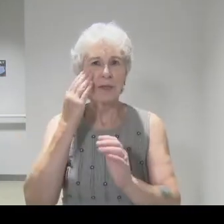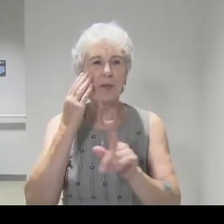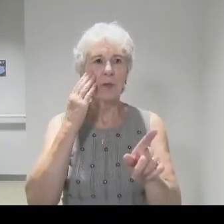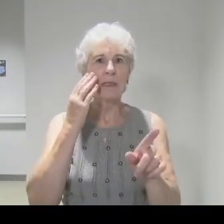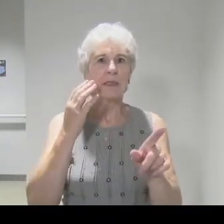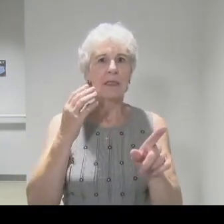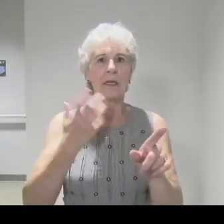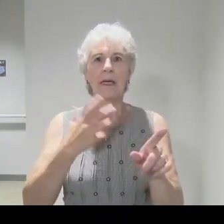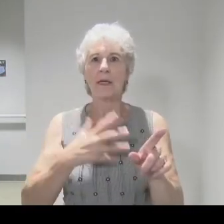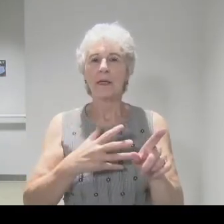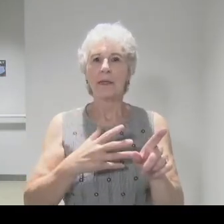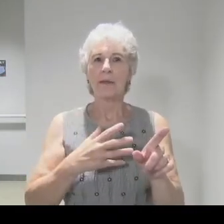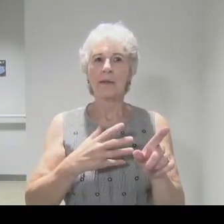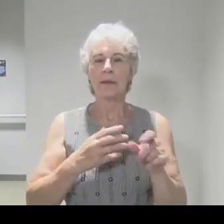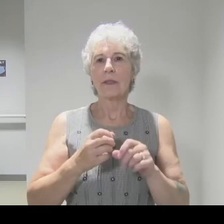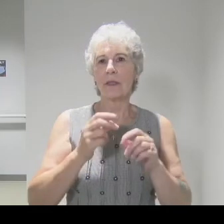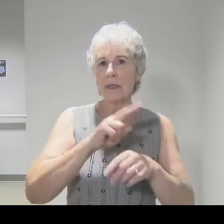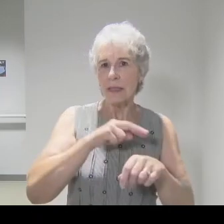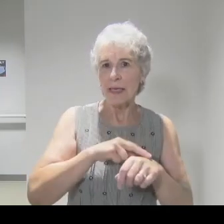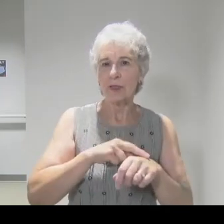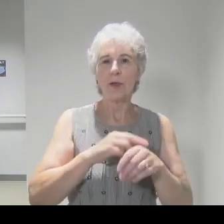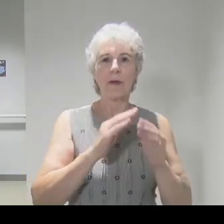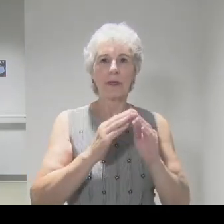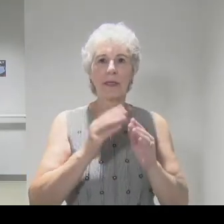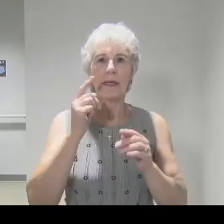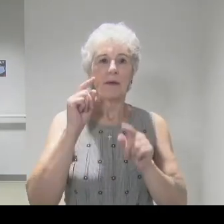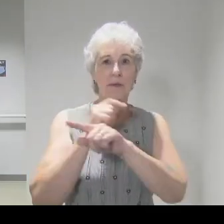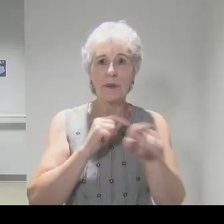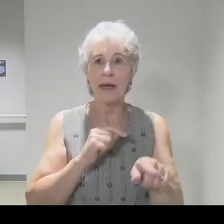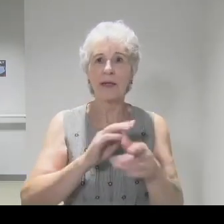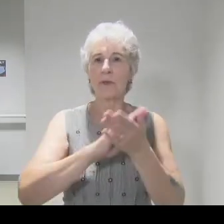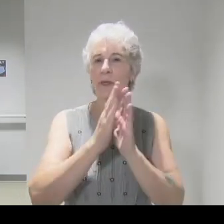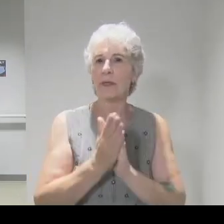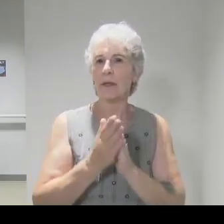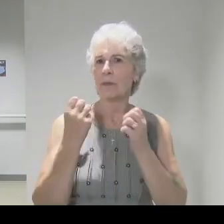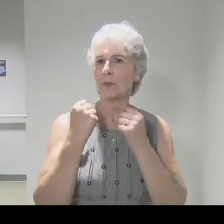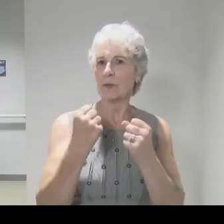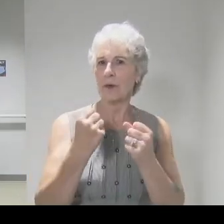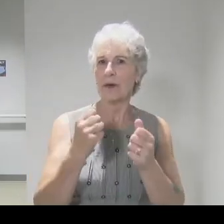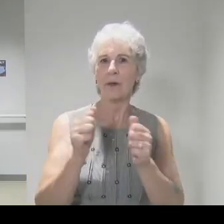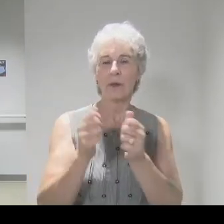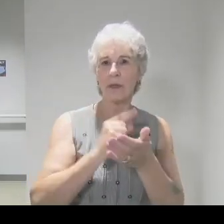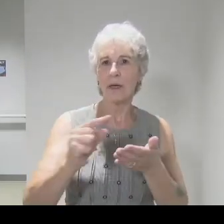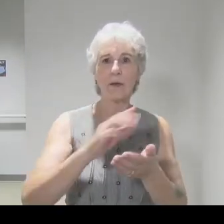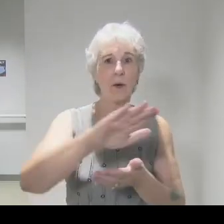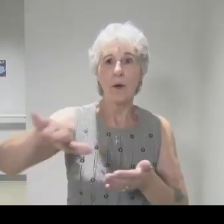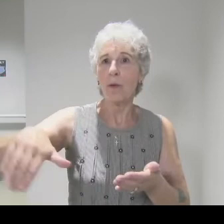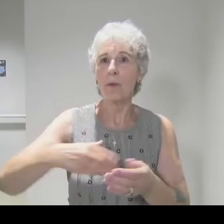strategic nature of their city, that if he could get them strong in the gospel, the whole world could be influenced. And it